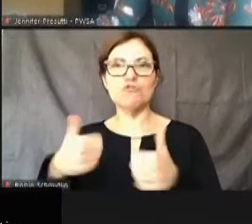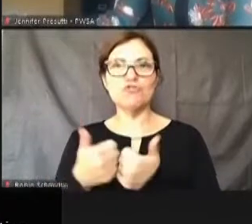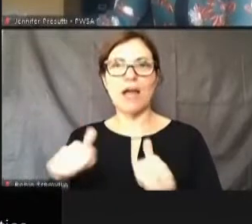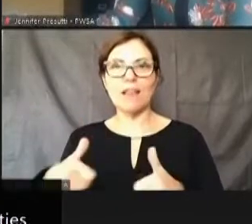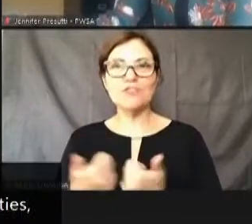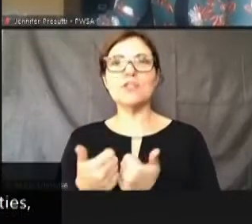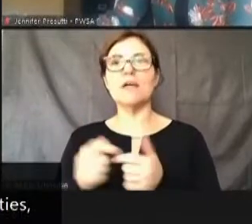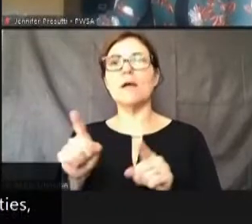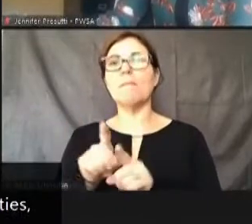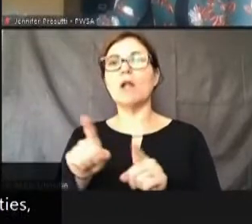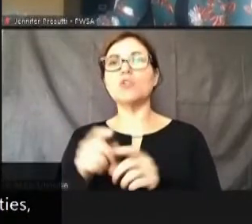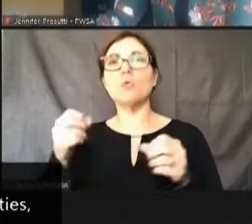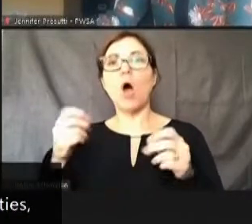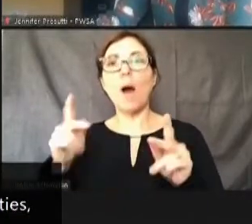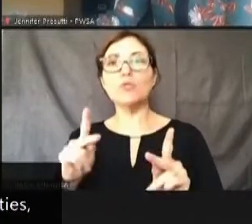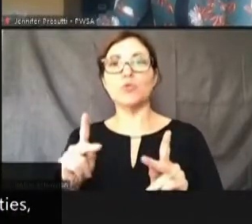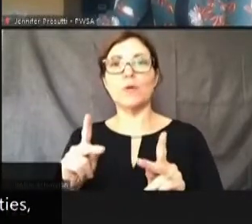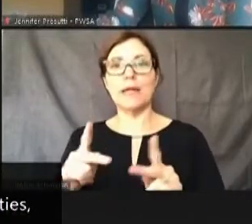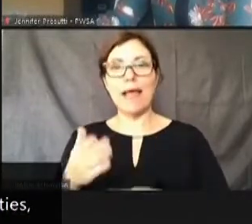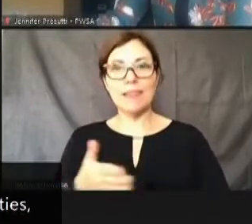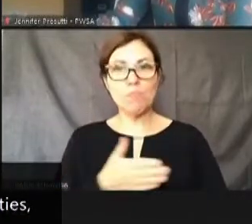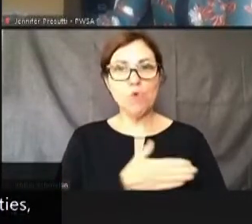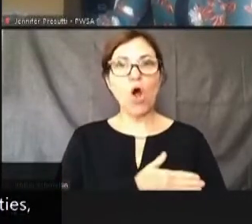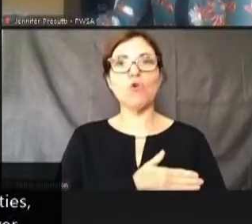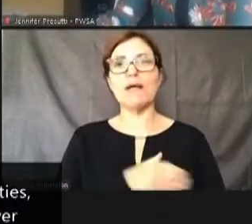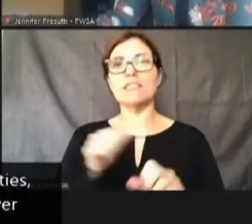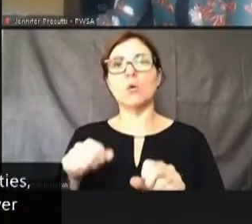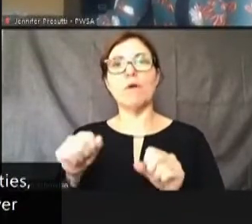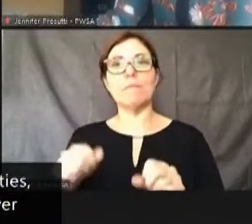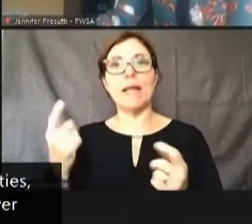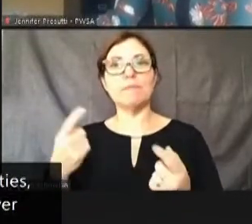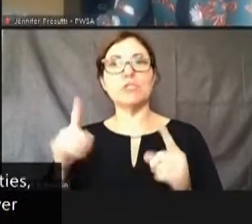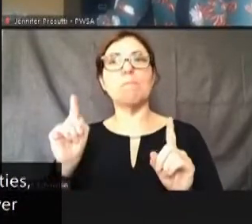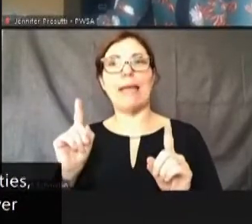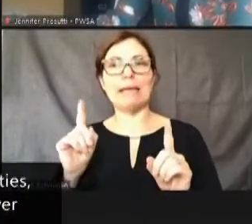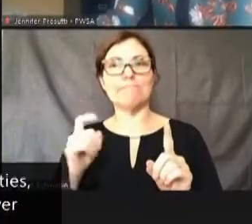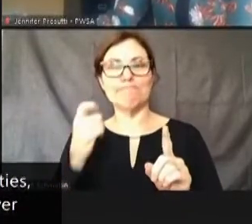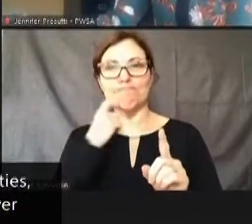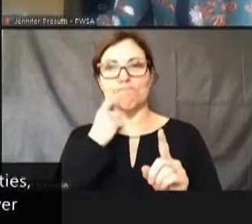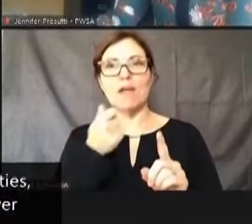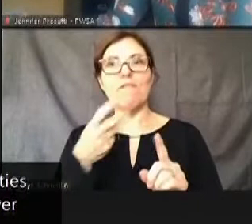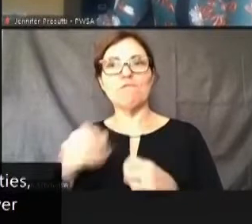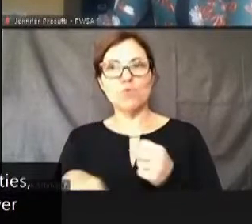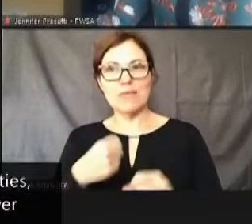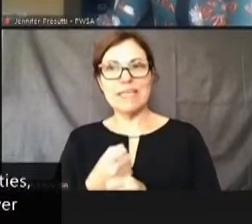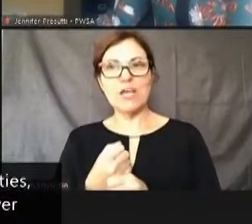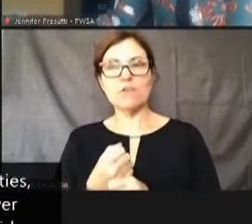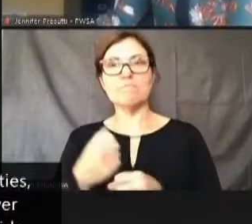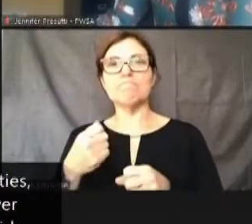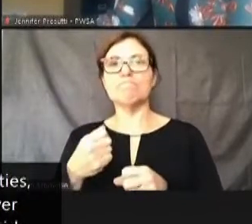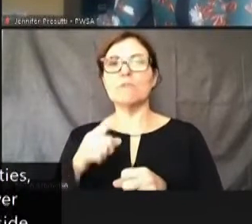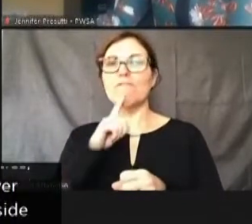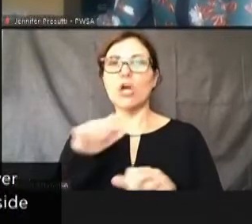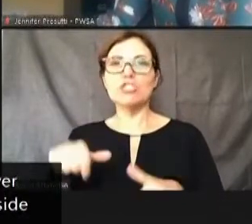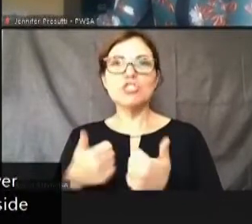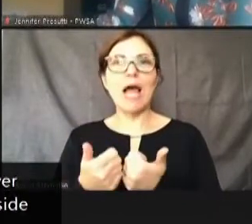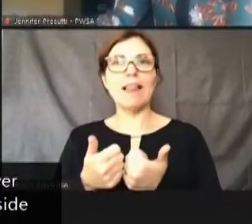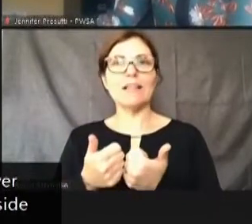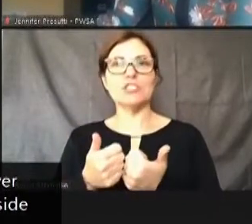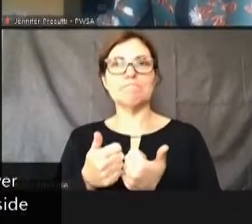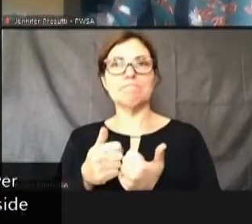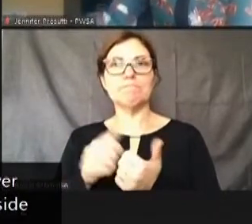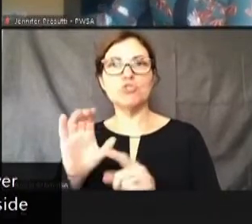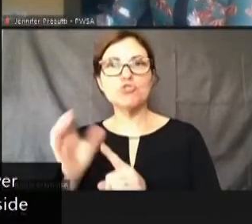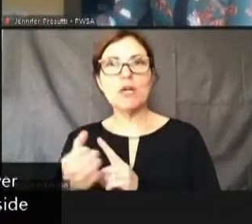and the progress that we've been able to make over the last few years in challenging circumstances, aside from everything we